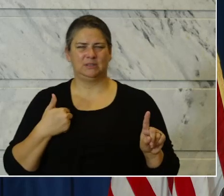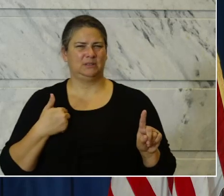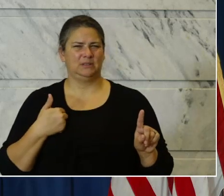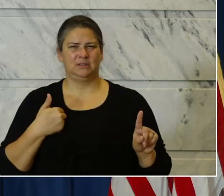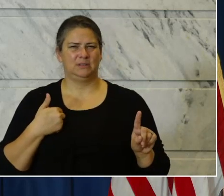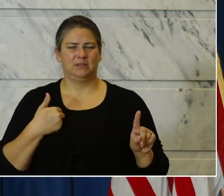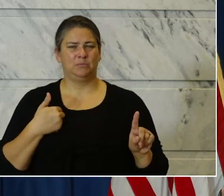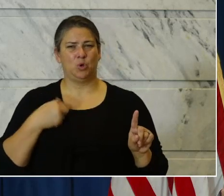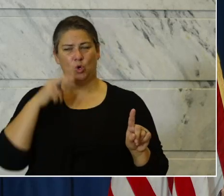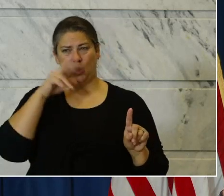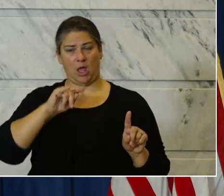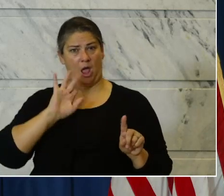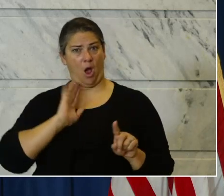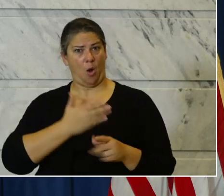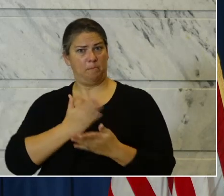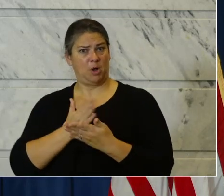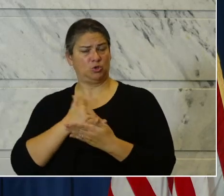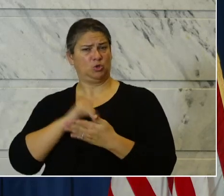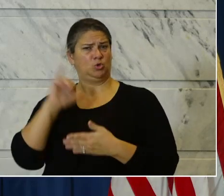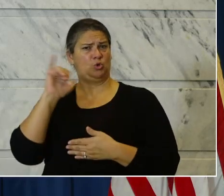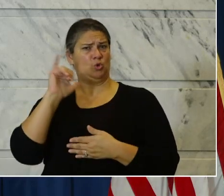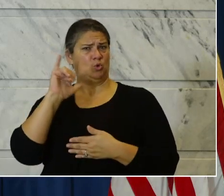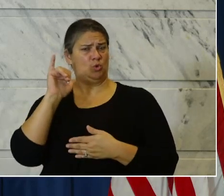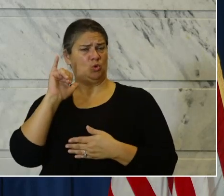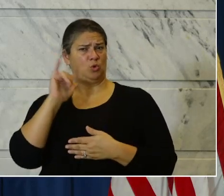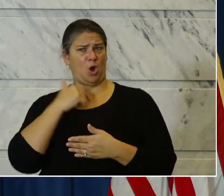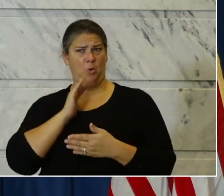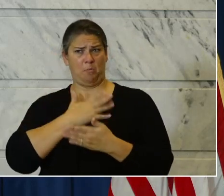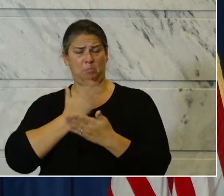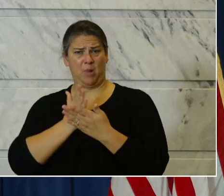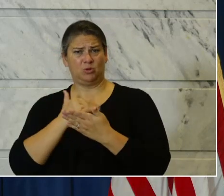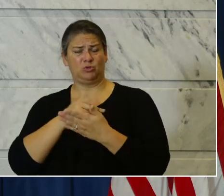to put some hard numbers to that. And every delay that they have